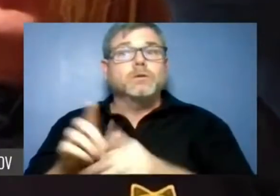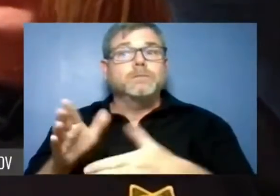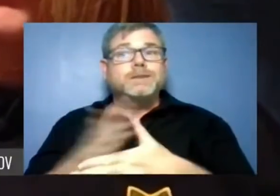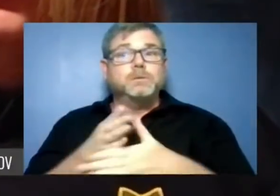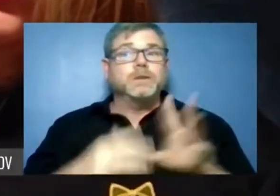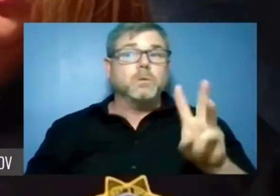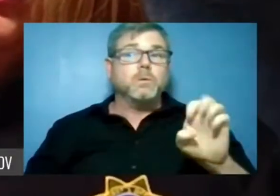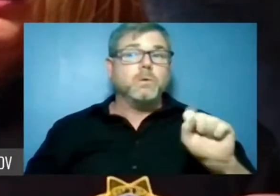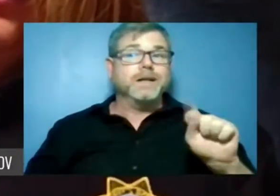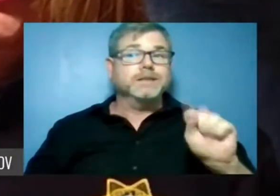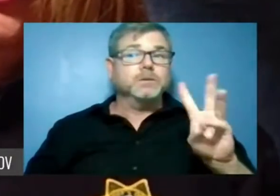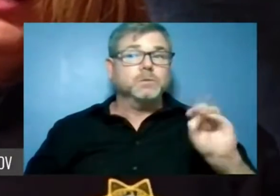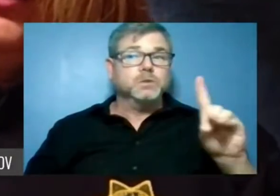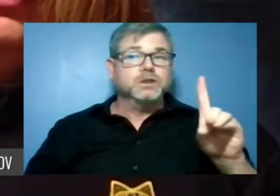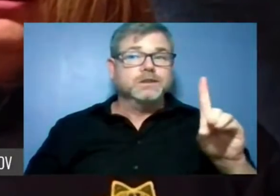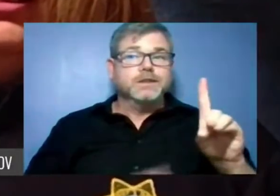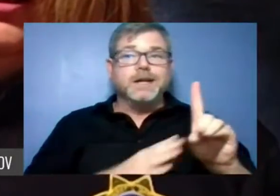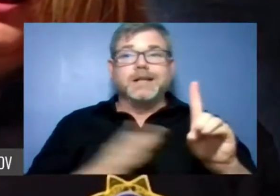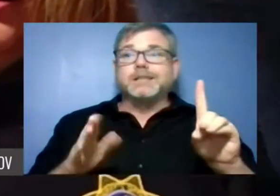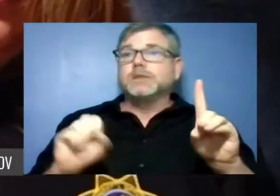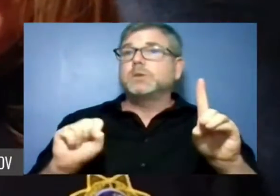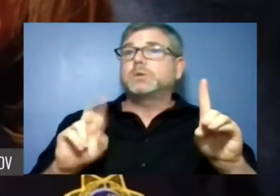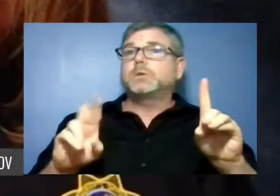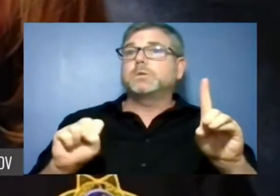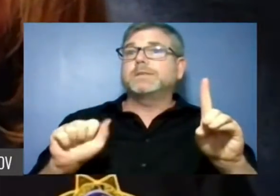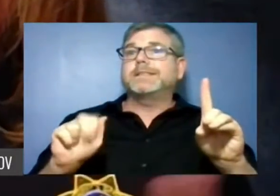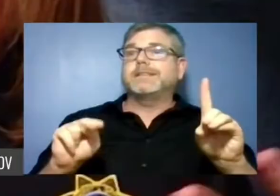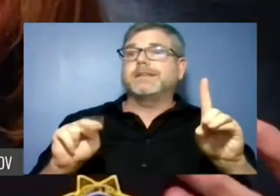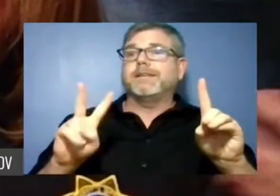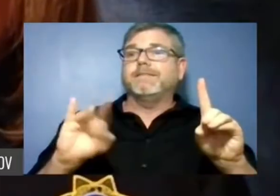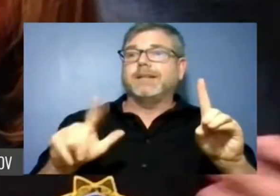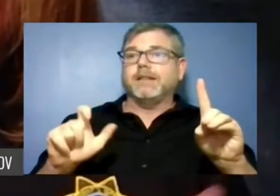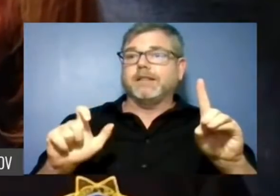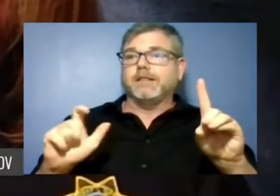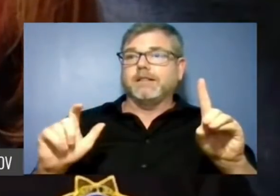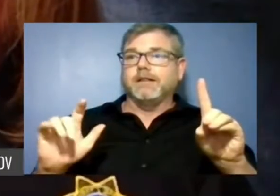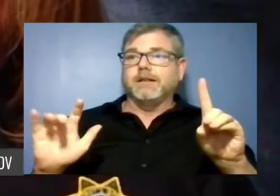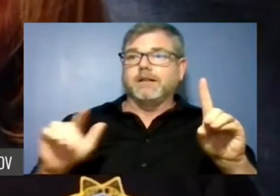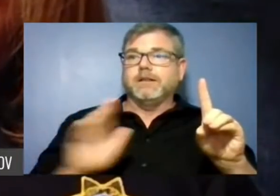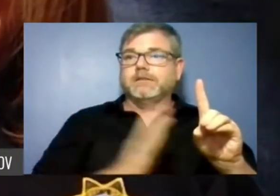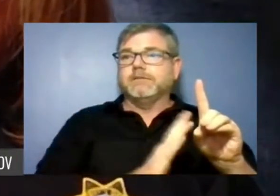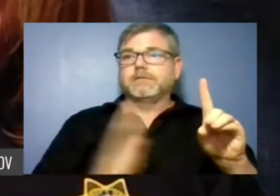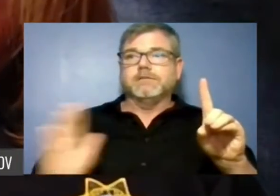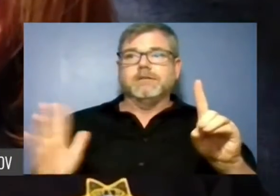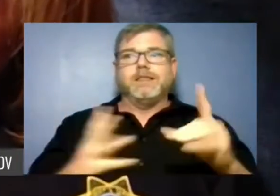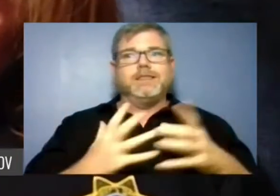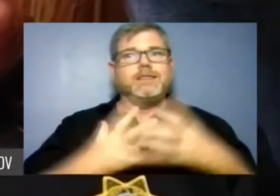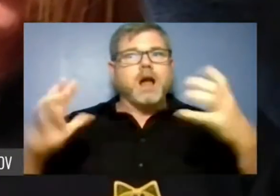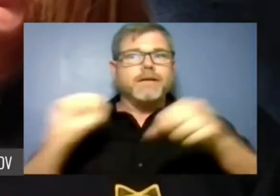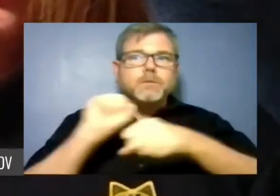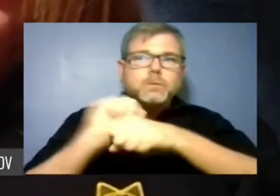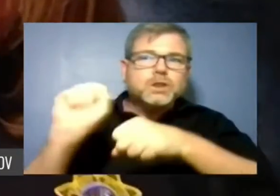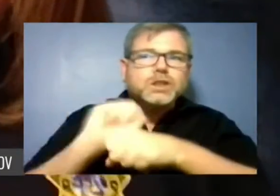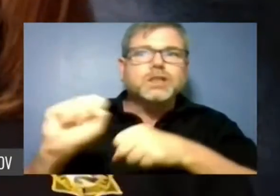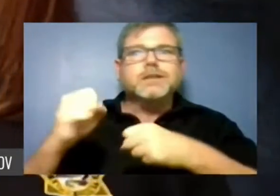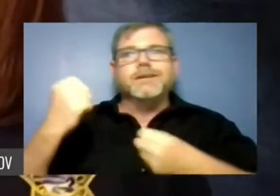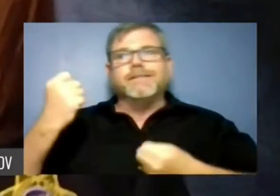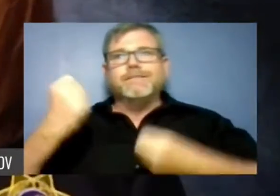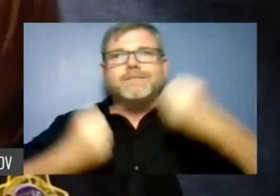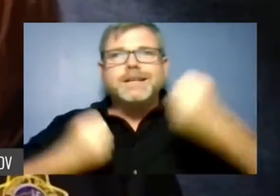36 corridor on Hamilton Mountain, which is commonly known here as Fredonia Pass.